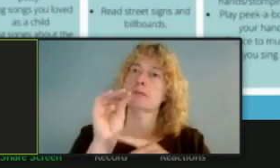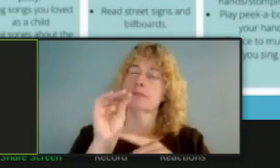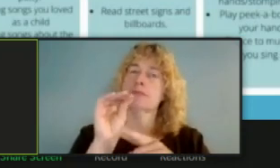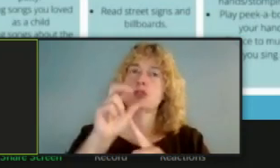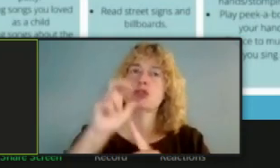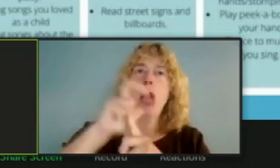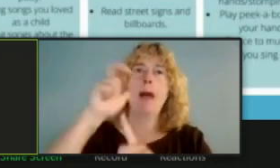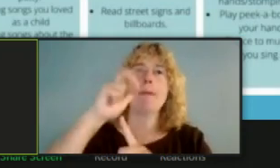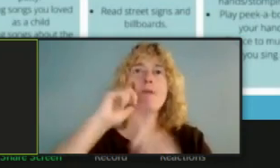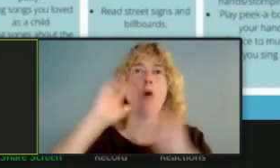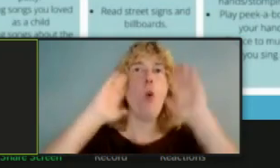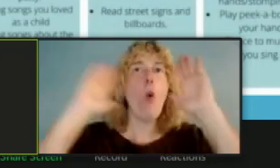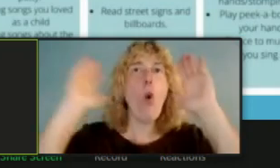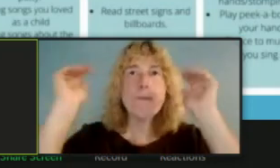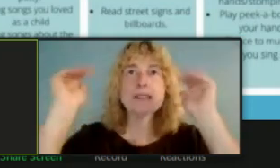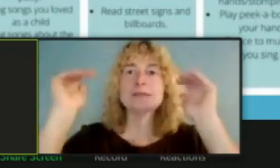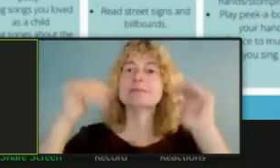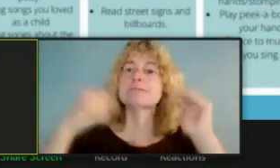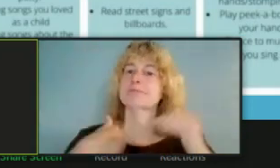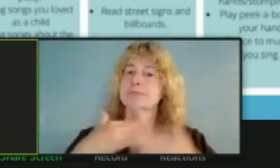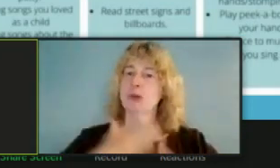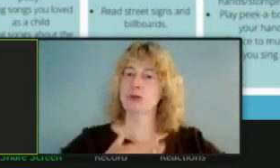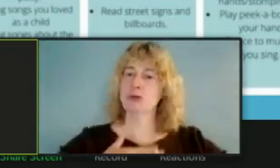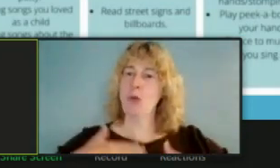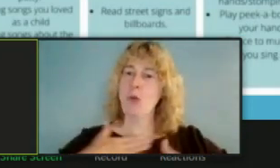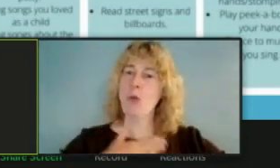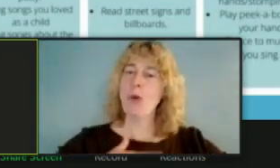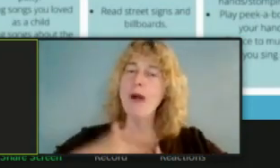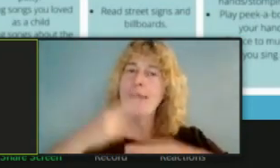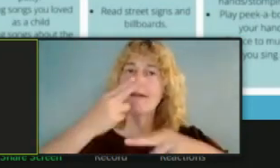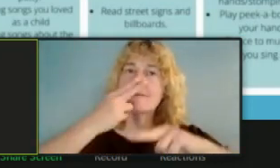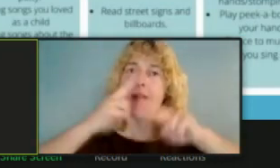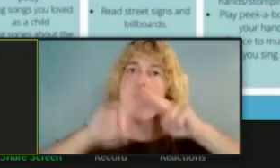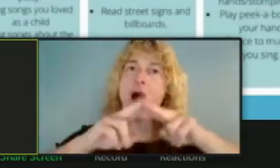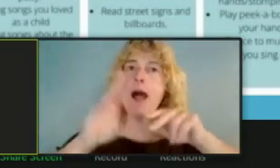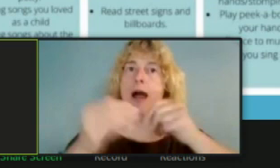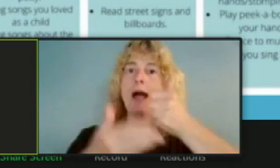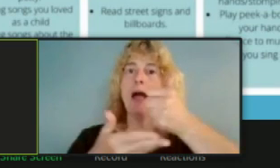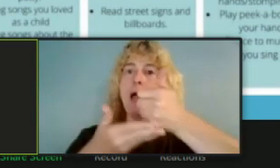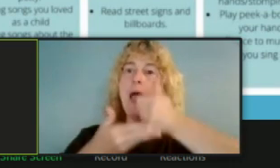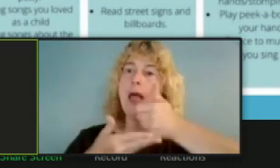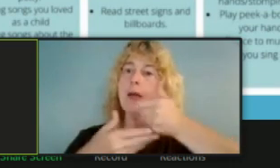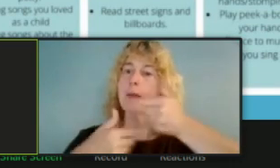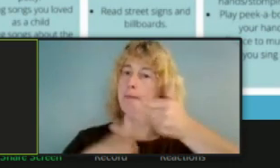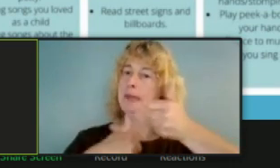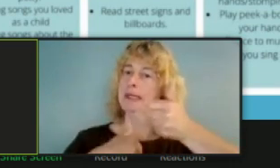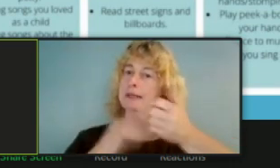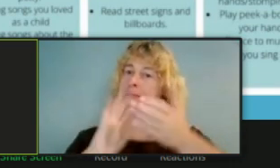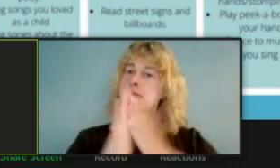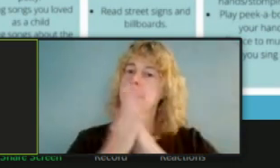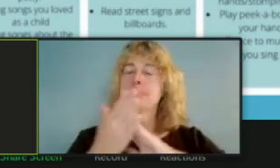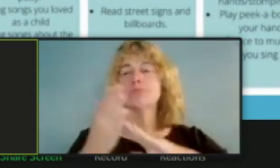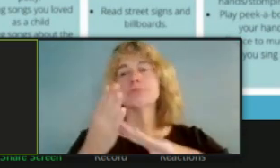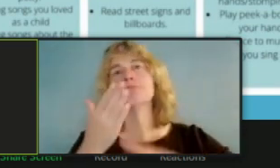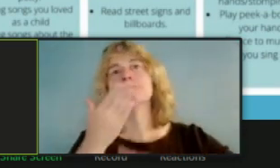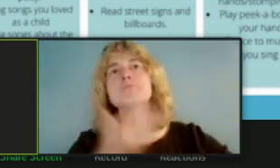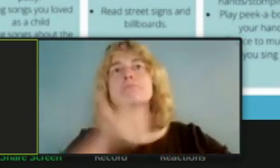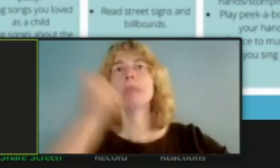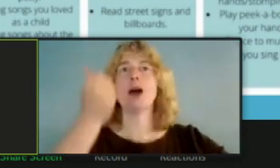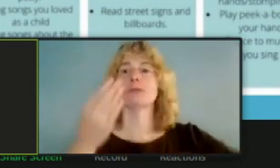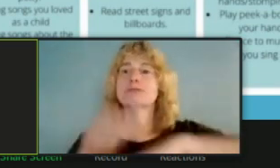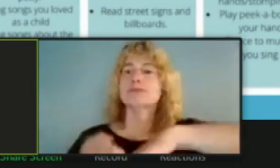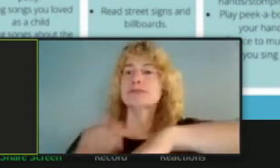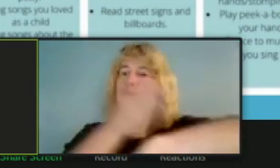enjoy it. It's fun, and it's helping me be a better parent. And it's helping